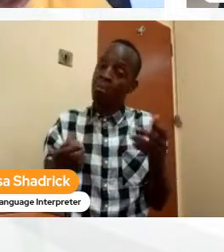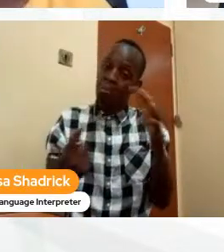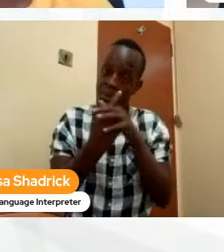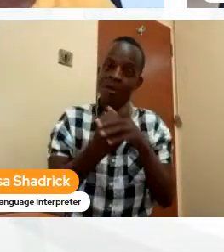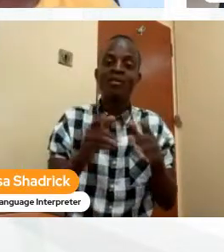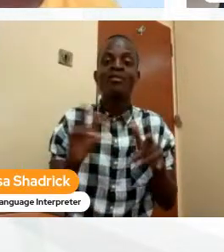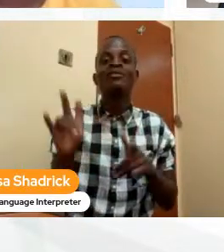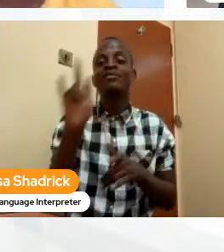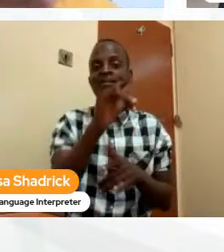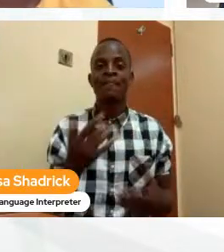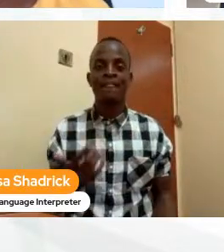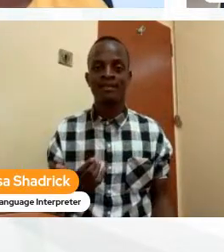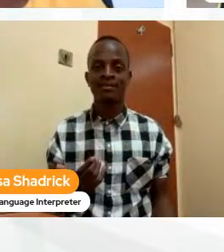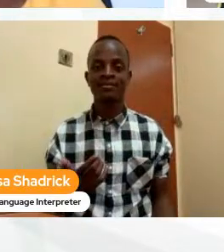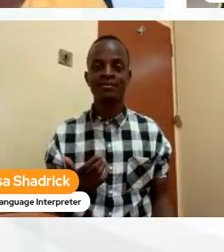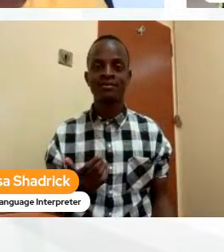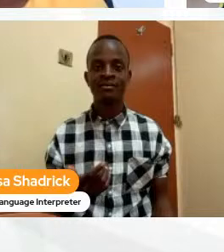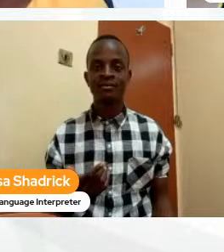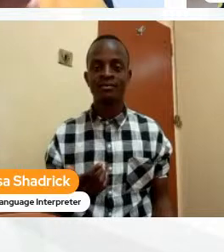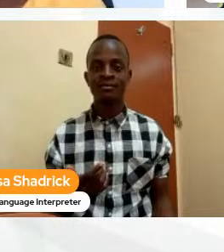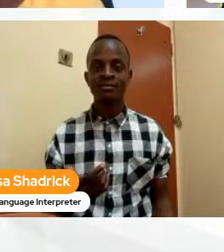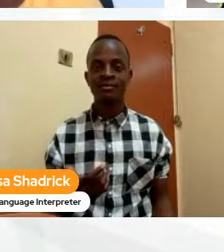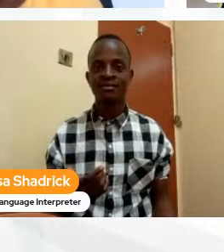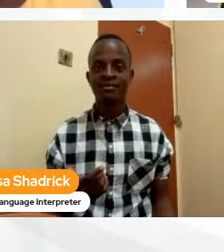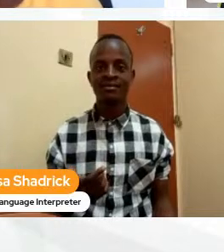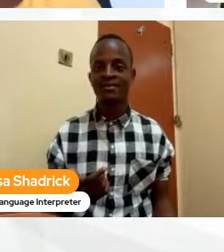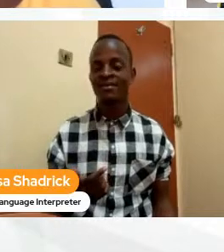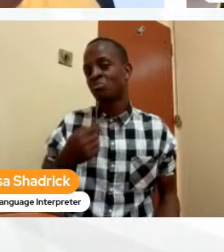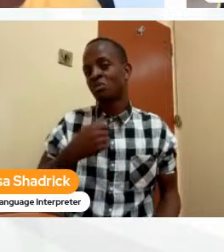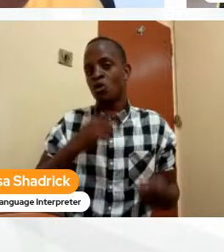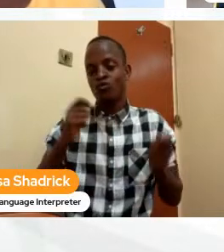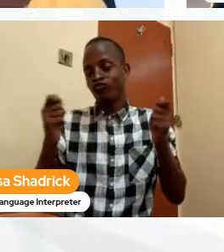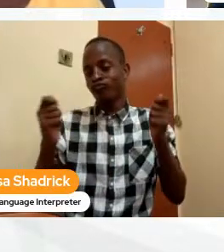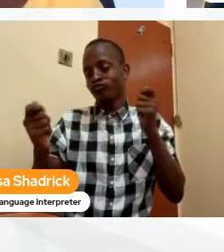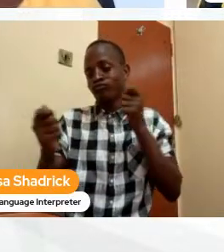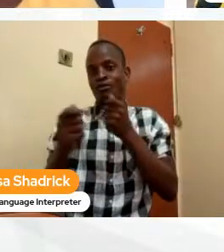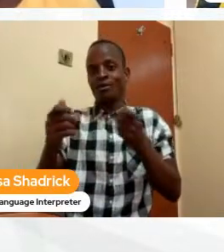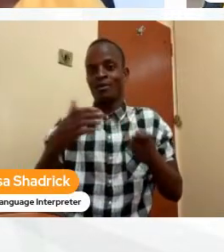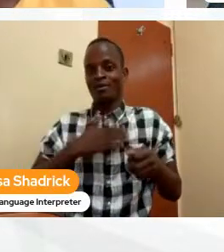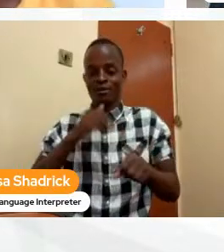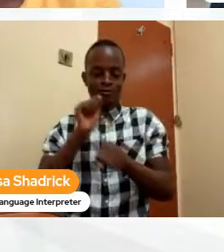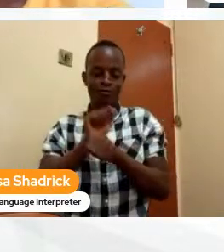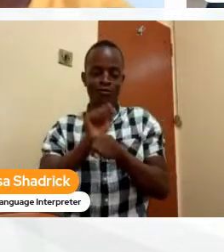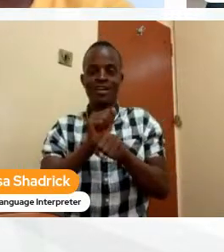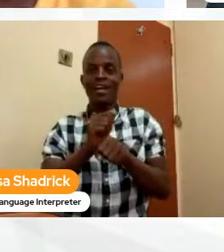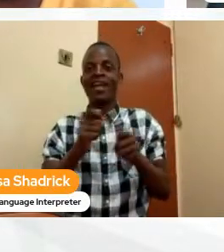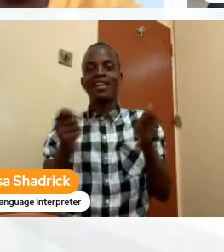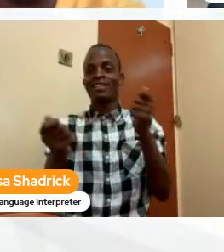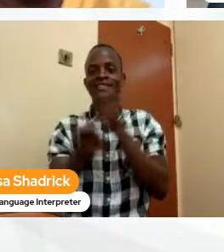Because Yeah. while on that, I think I should change my career. I need to be nominated. I might stand a chance to go to Dubai.